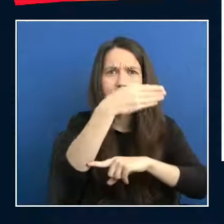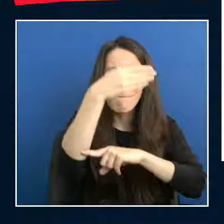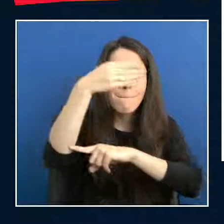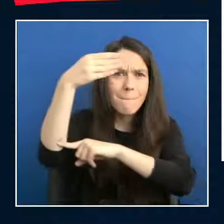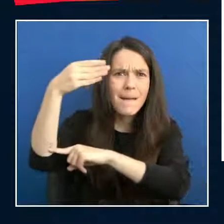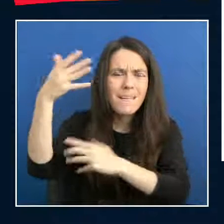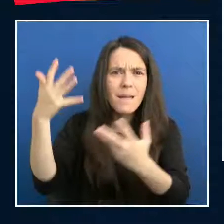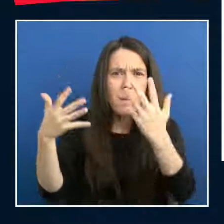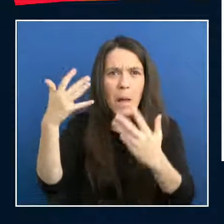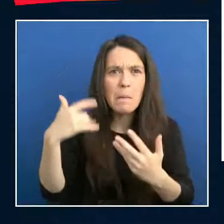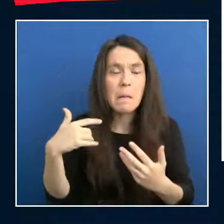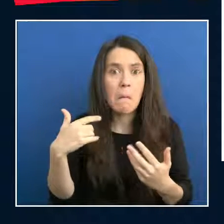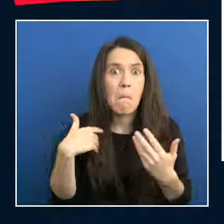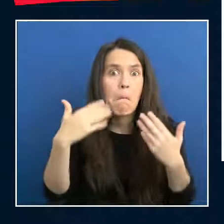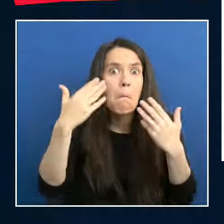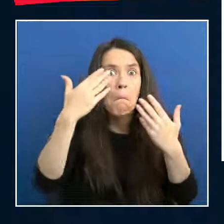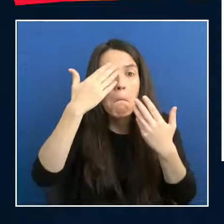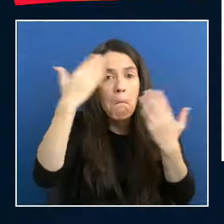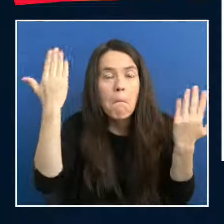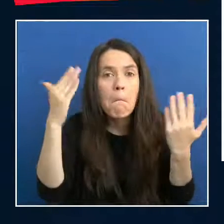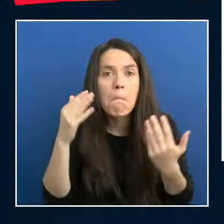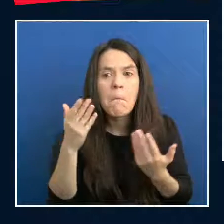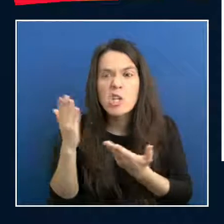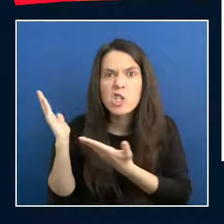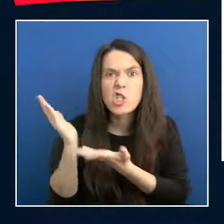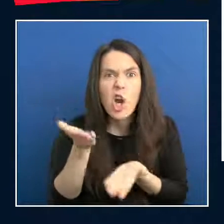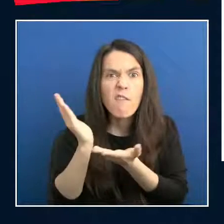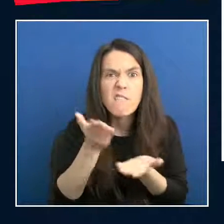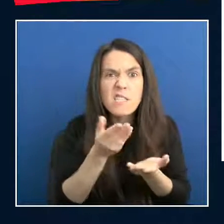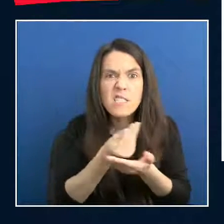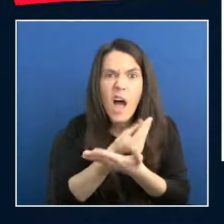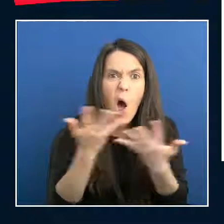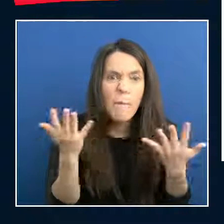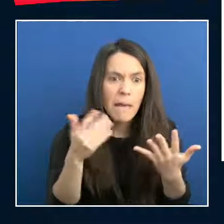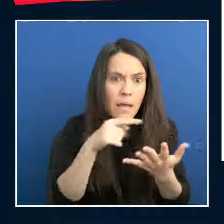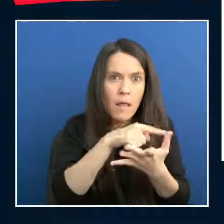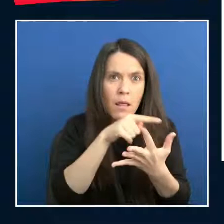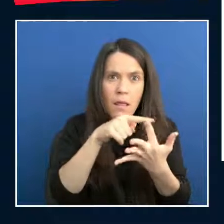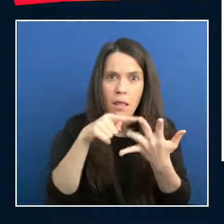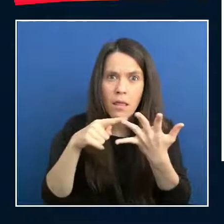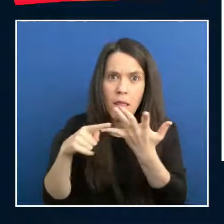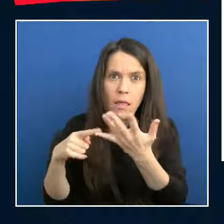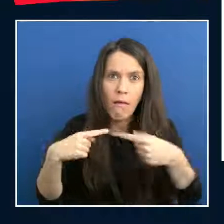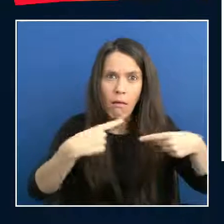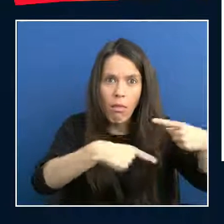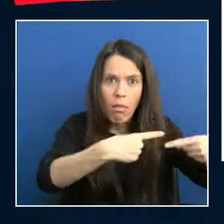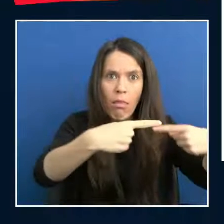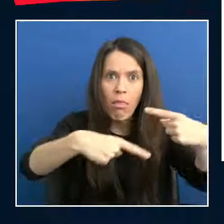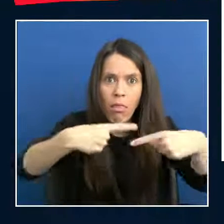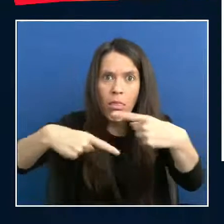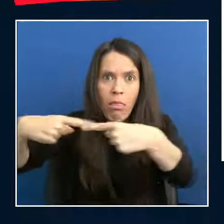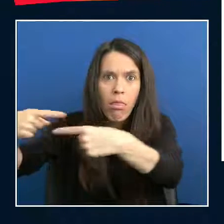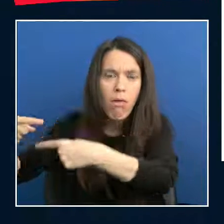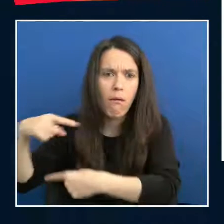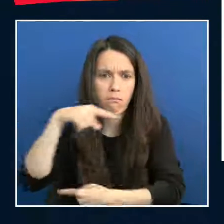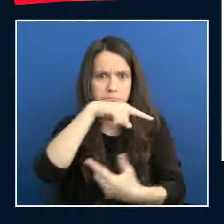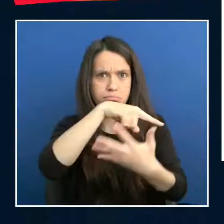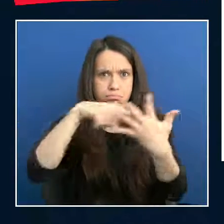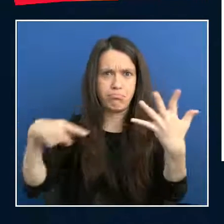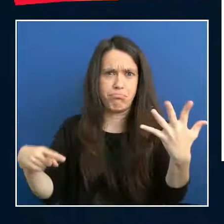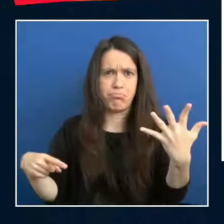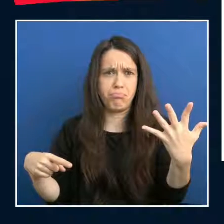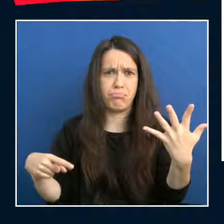many services they have actually running and or not running, and which services are actually used in